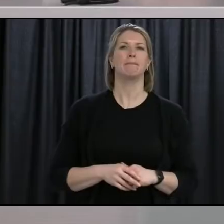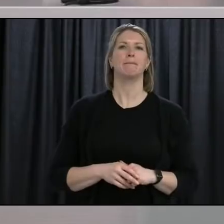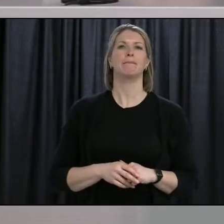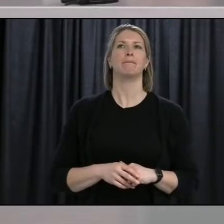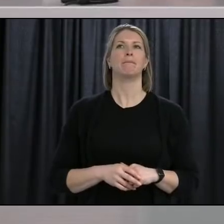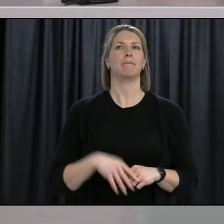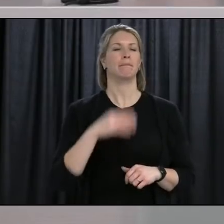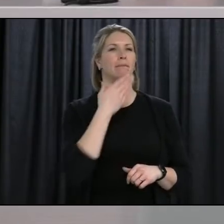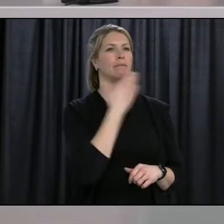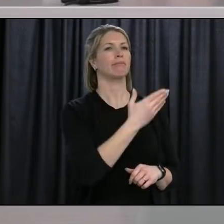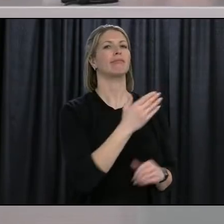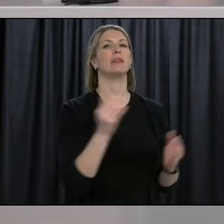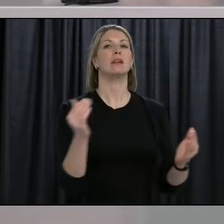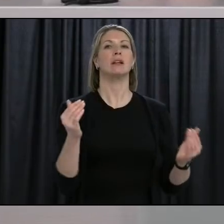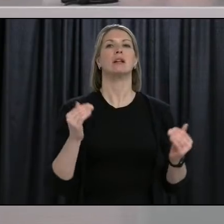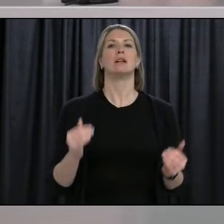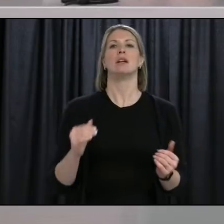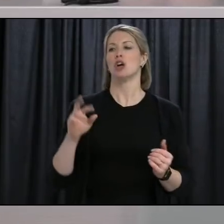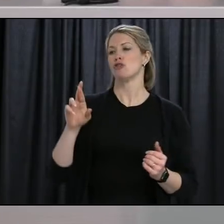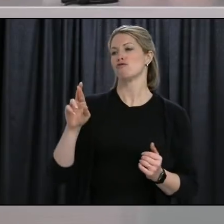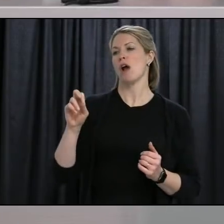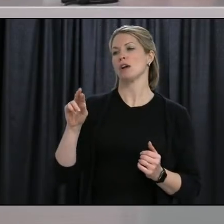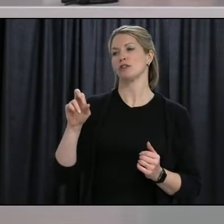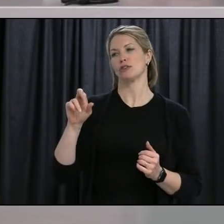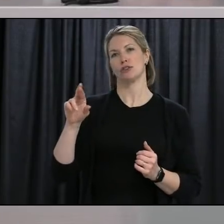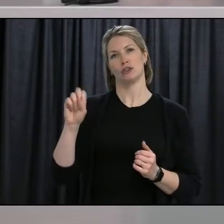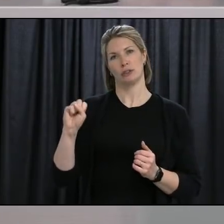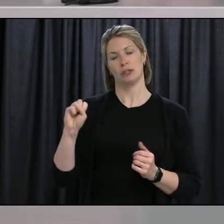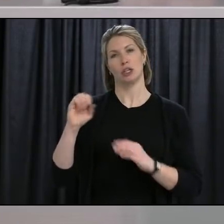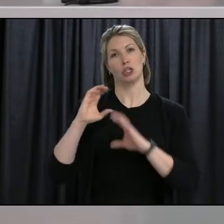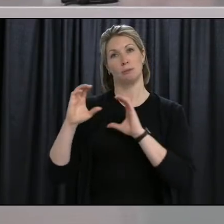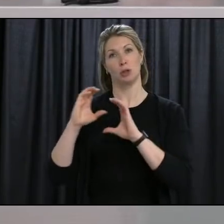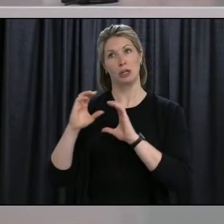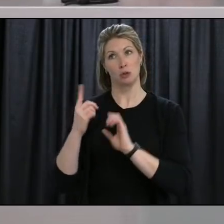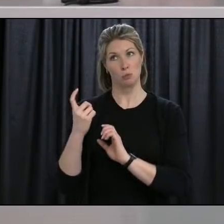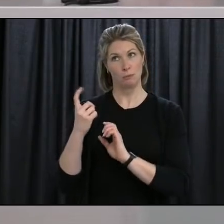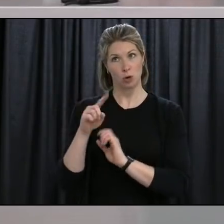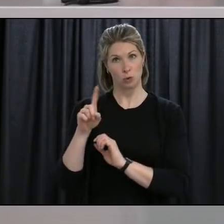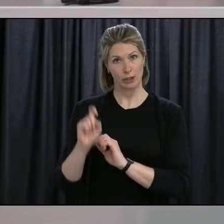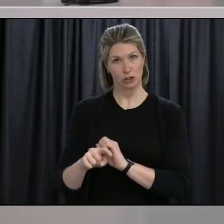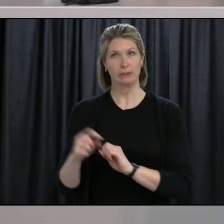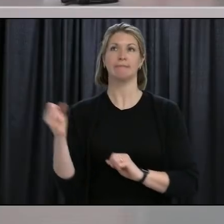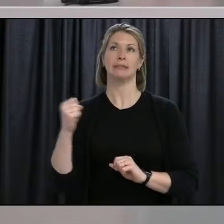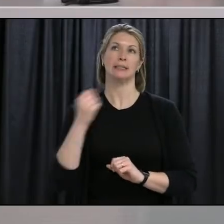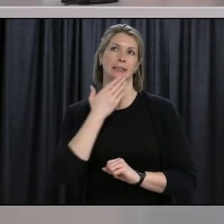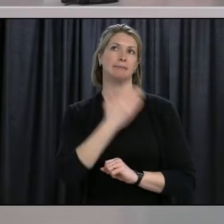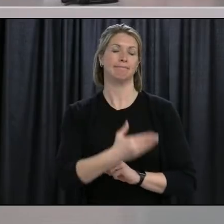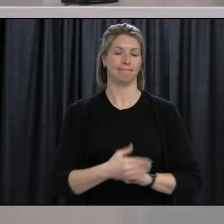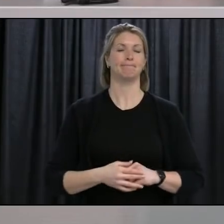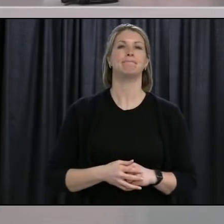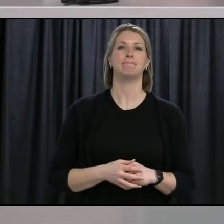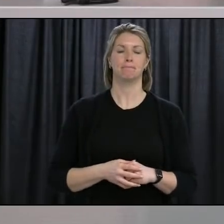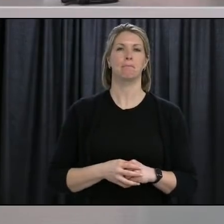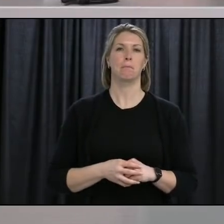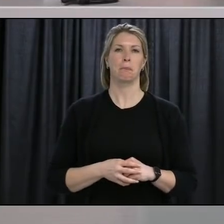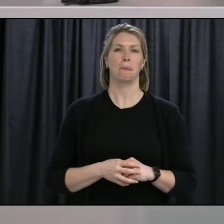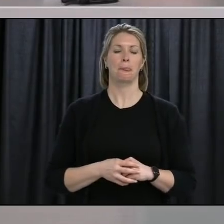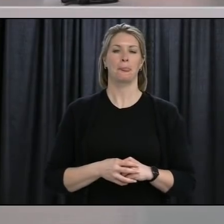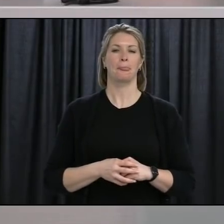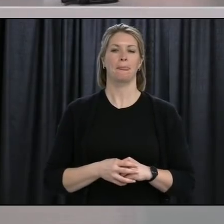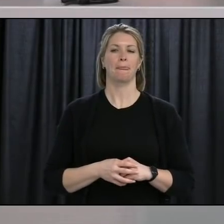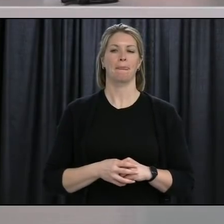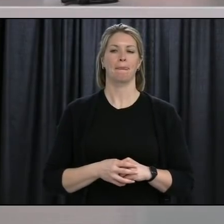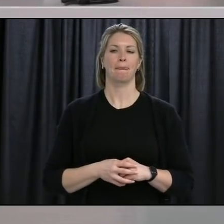Jason Piercy with Rogers Communications. Do you have a final question? Yes, I do, please. Thank you. Upon last